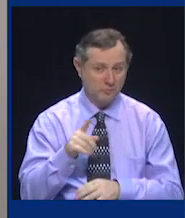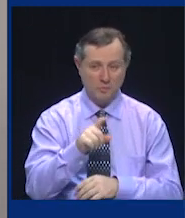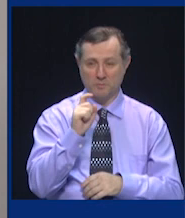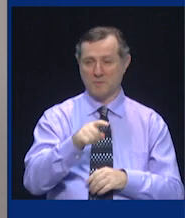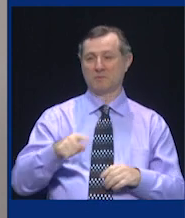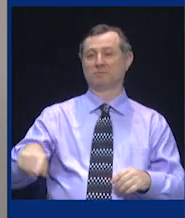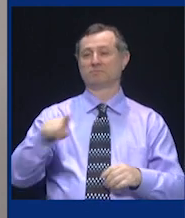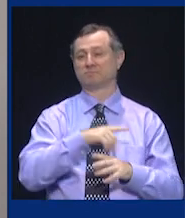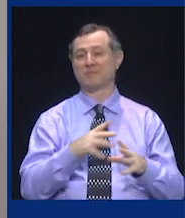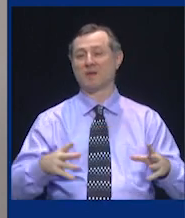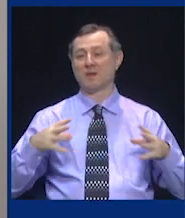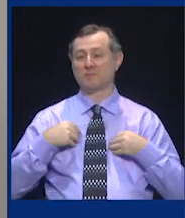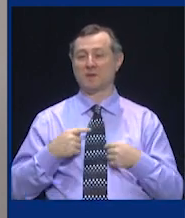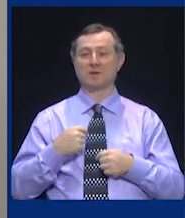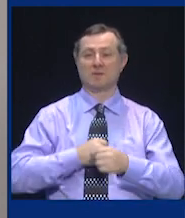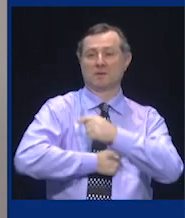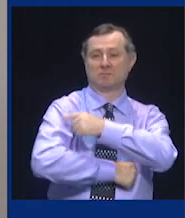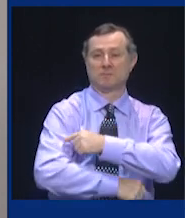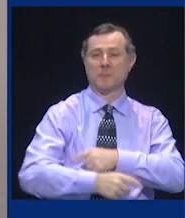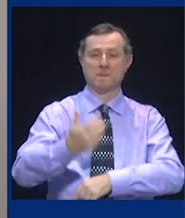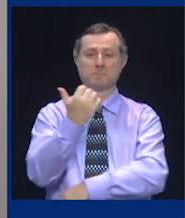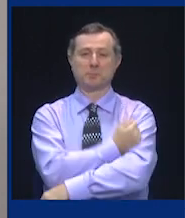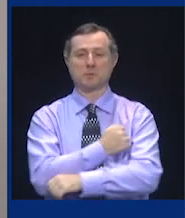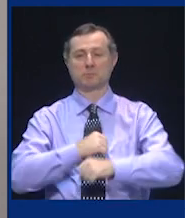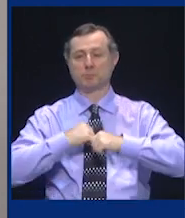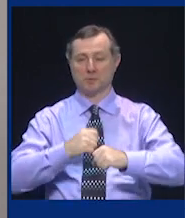our vaccinations to protect ourselves, our